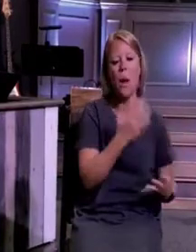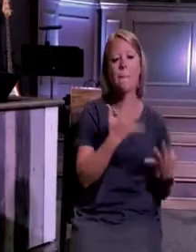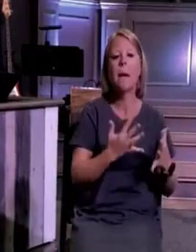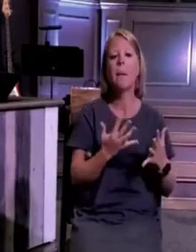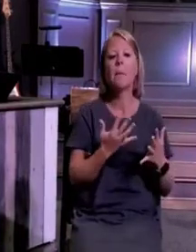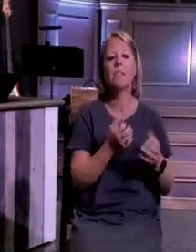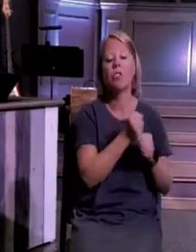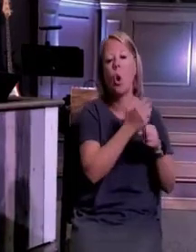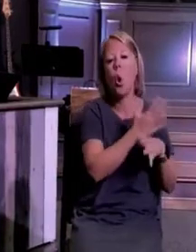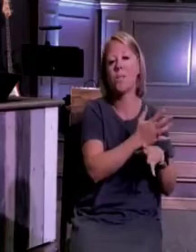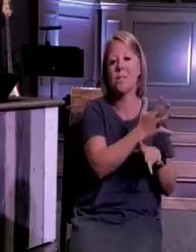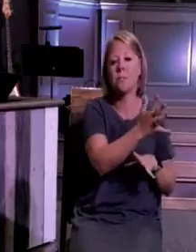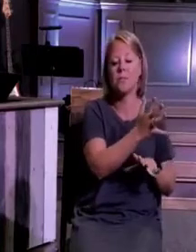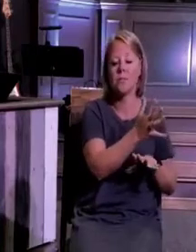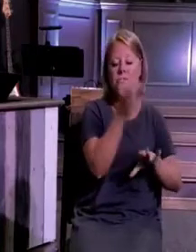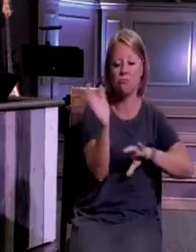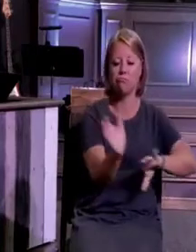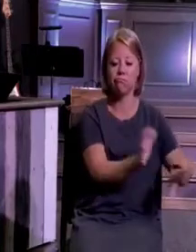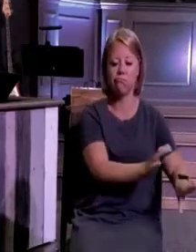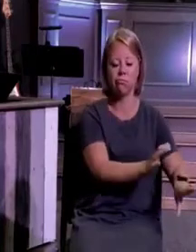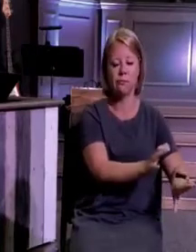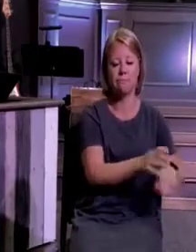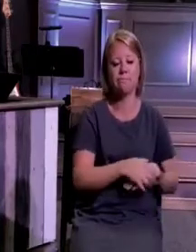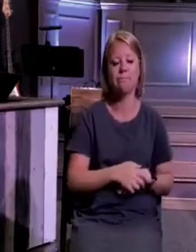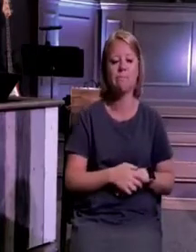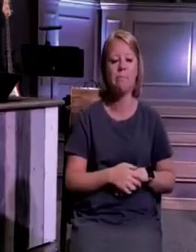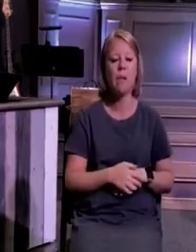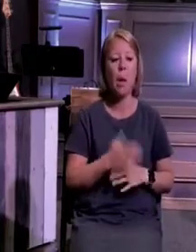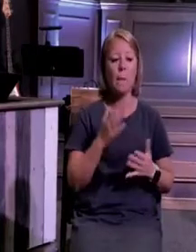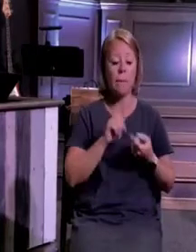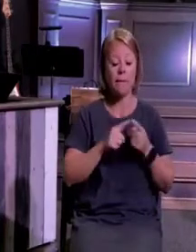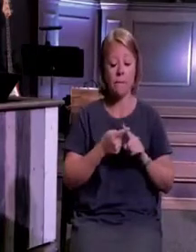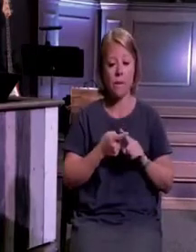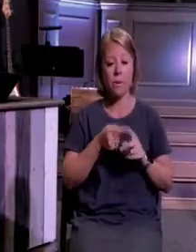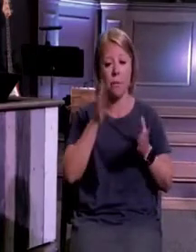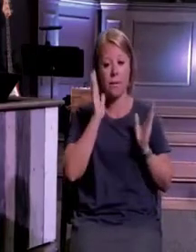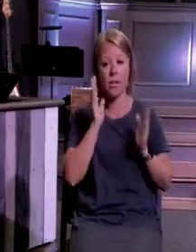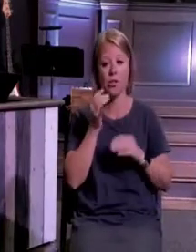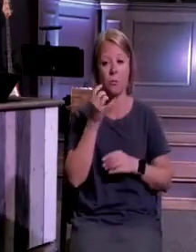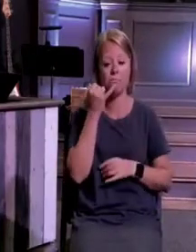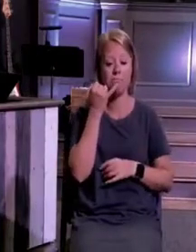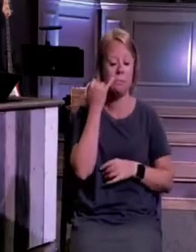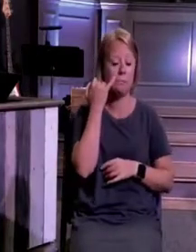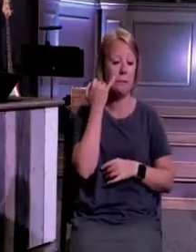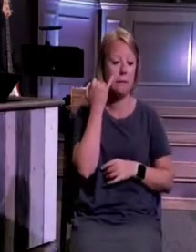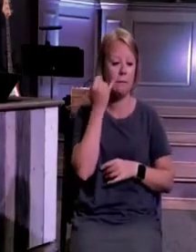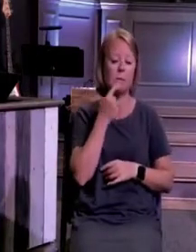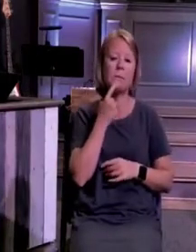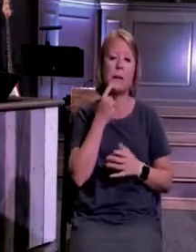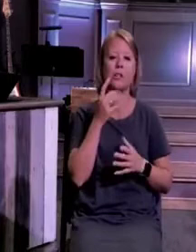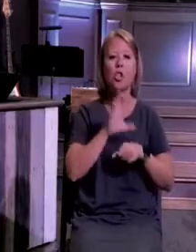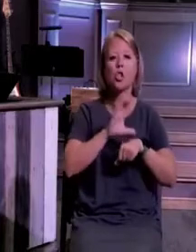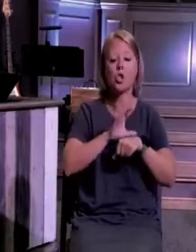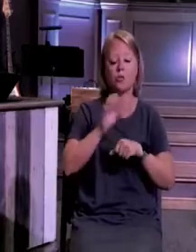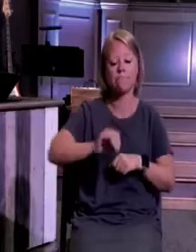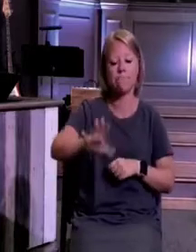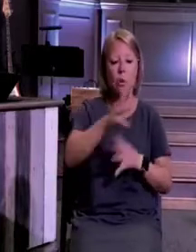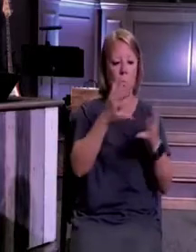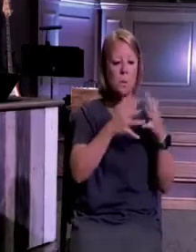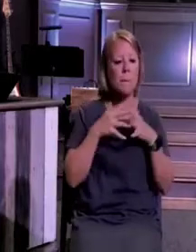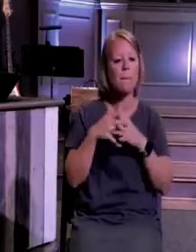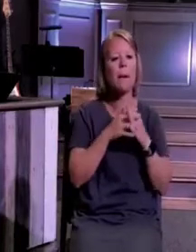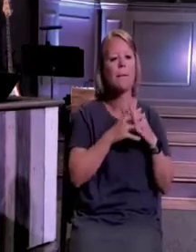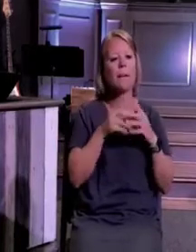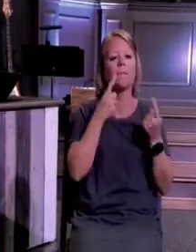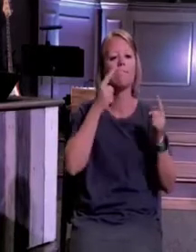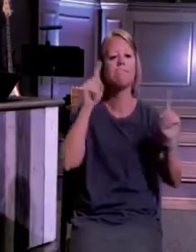cause him to go away. My friend, listen to me. You may say to the churches across America, and I say this publicly